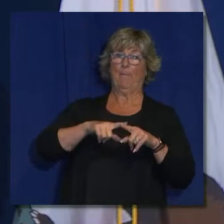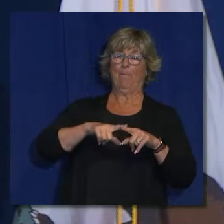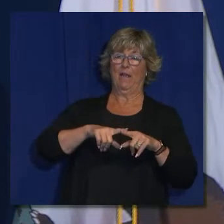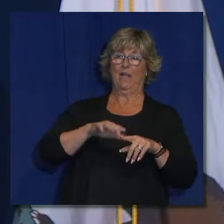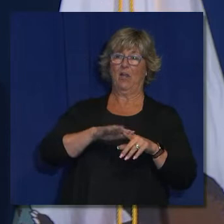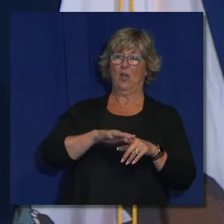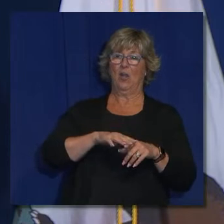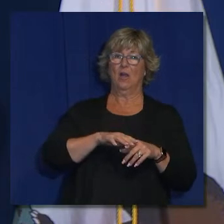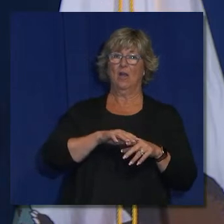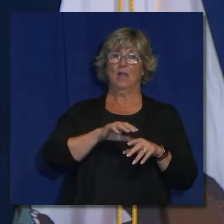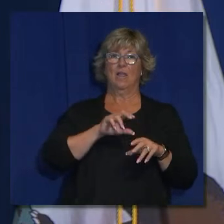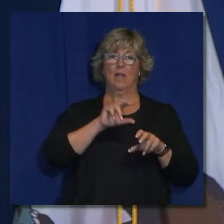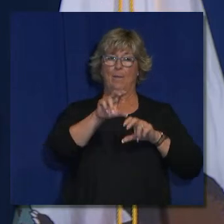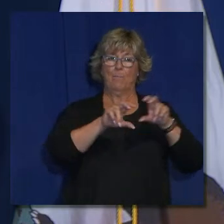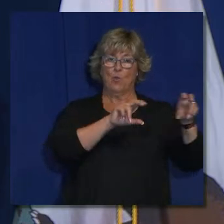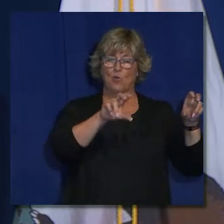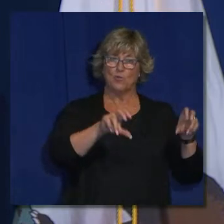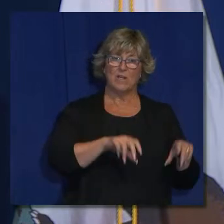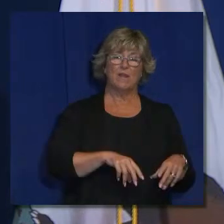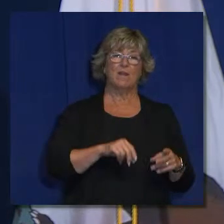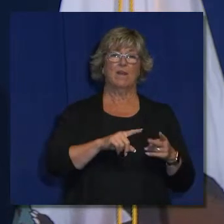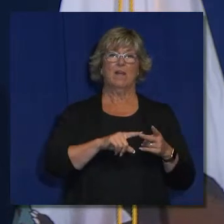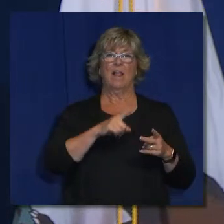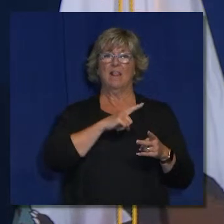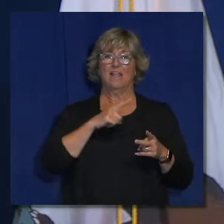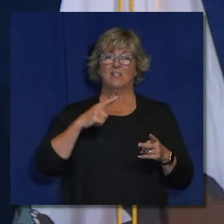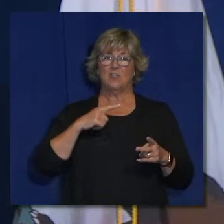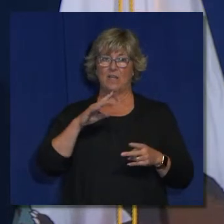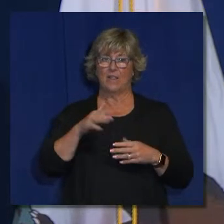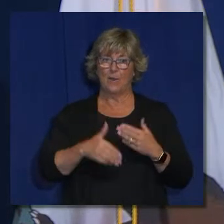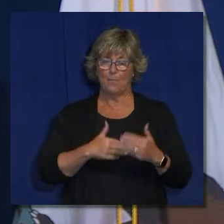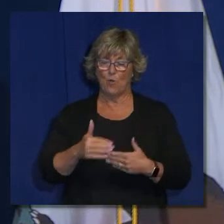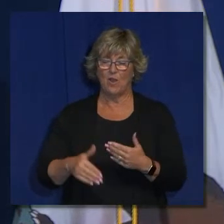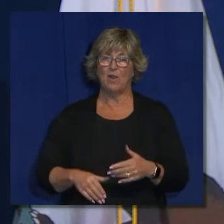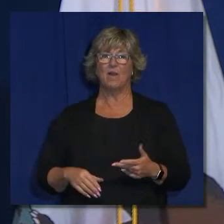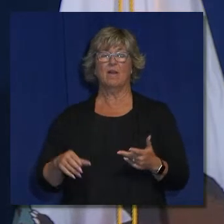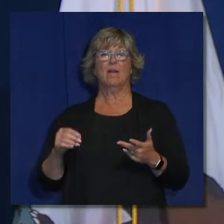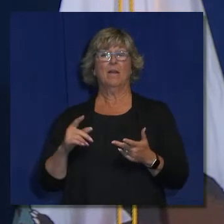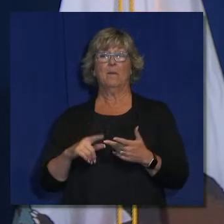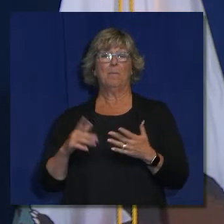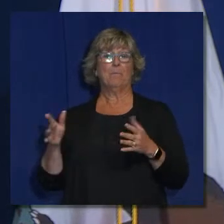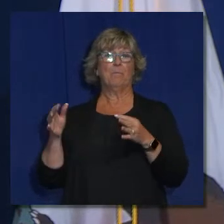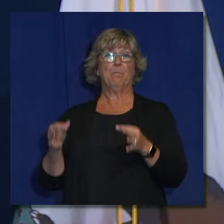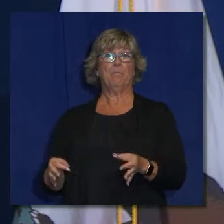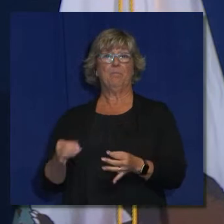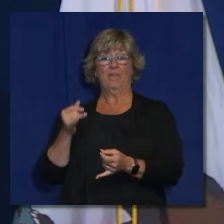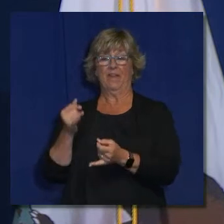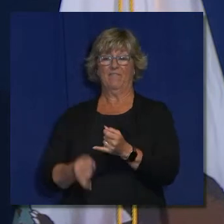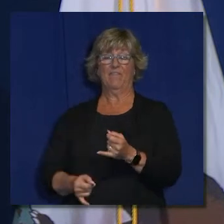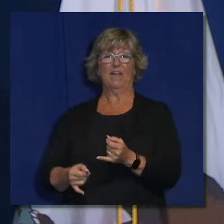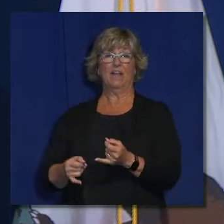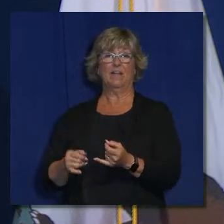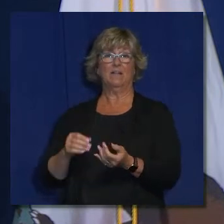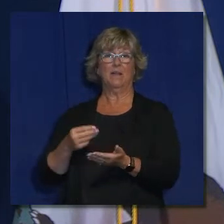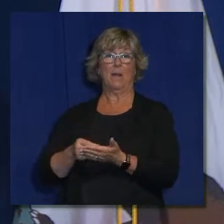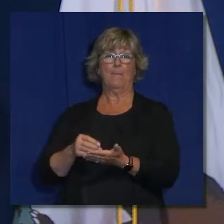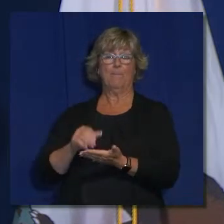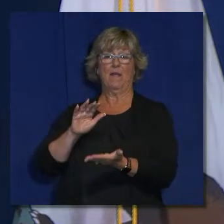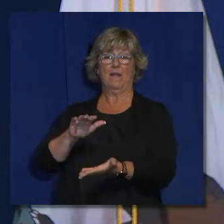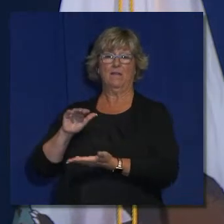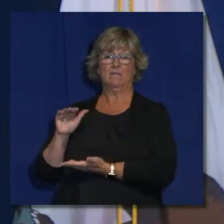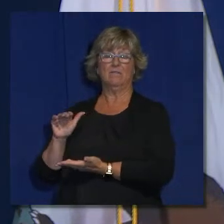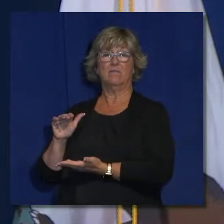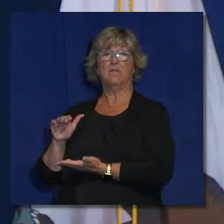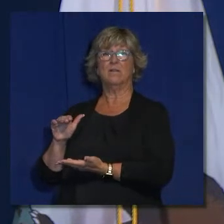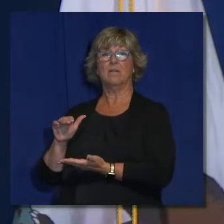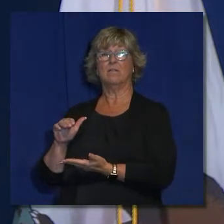the appropriation process, subject to the legislative process and the bells and whistles on the final legislative package, and subject